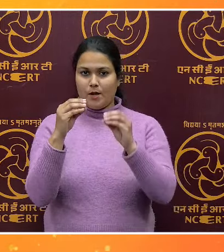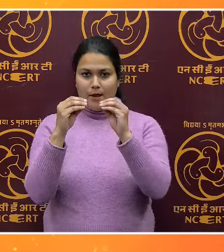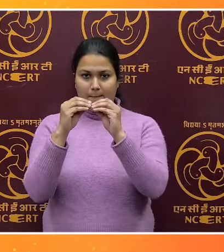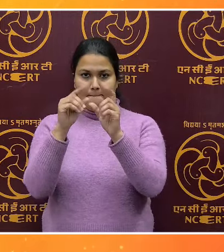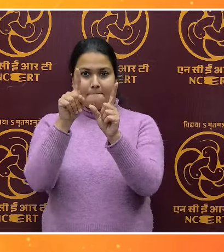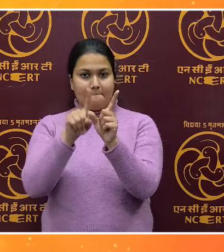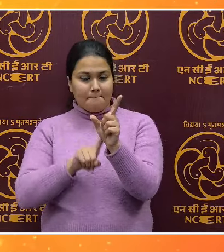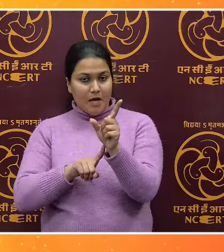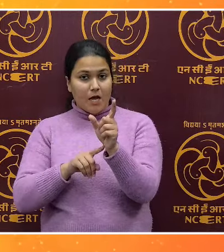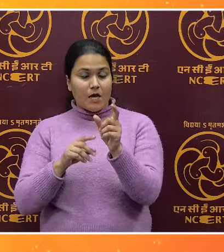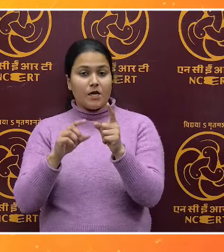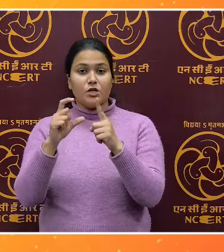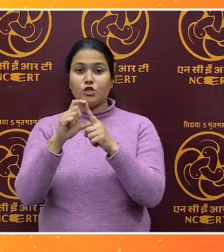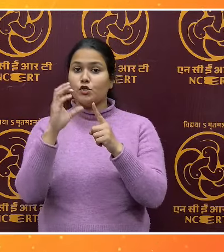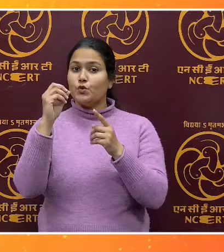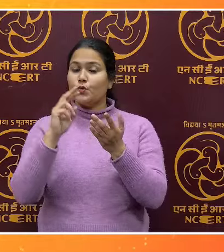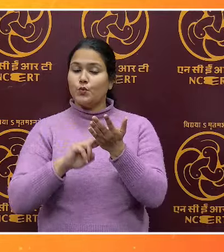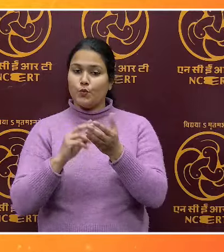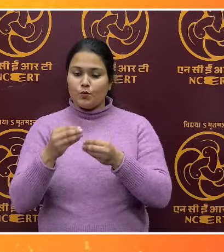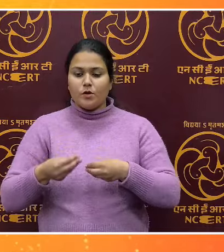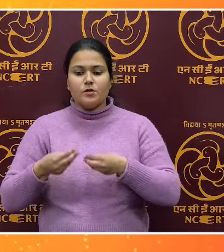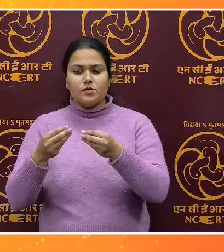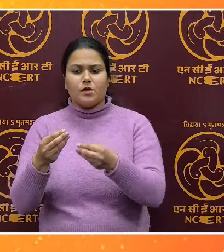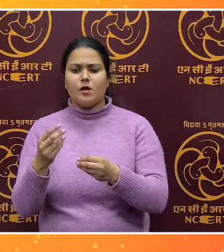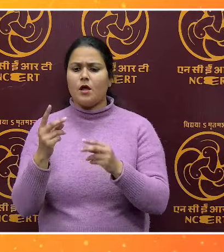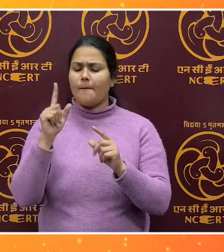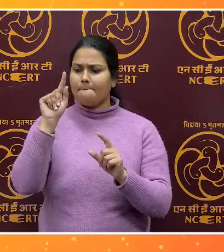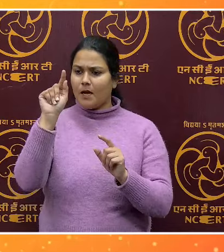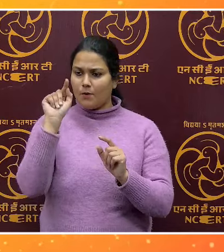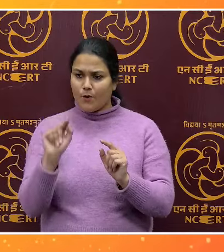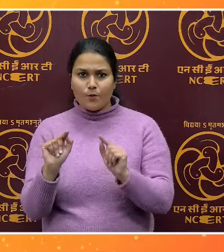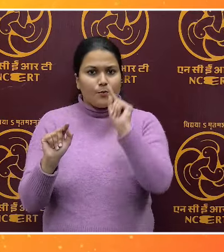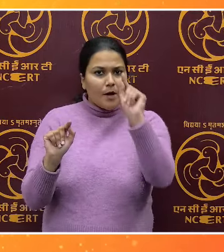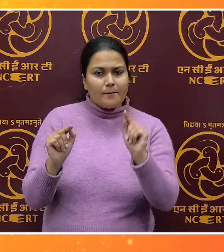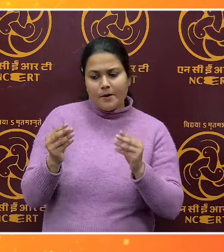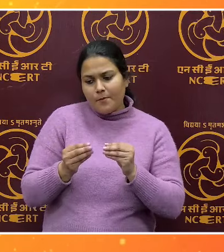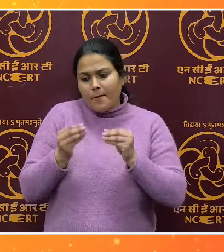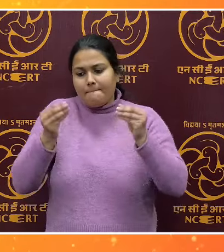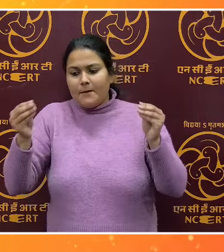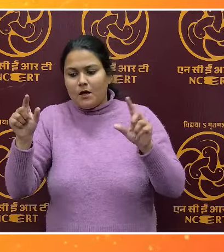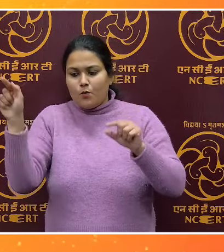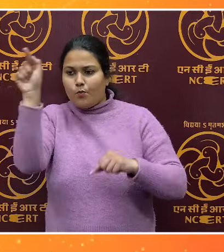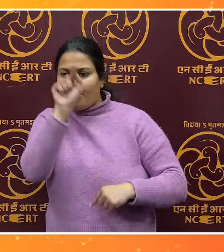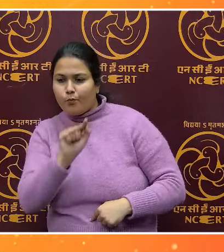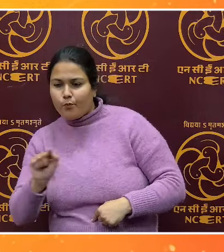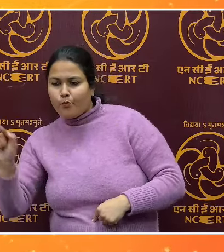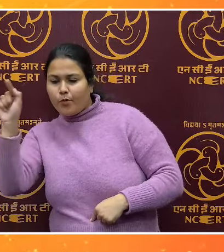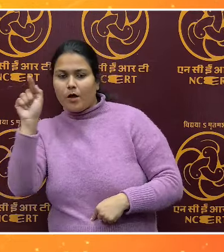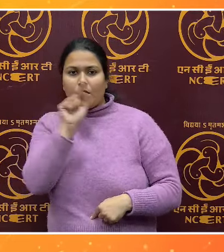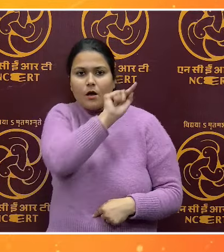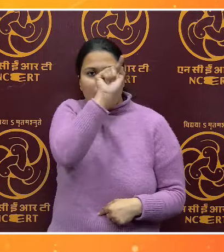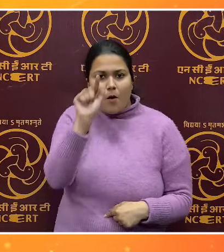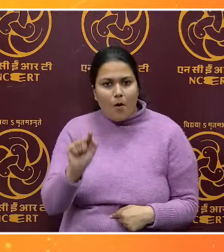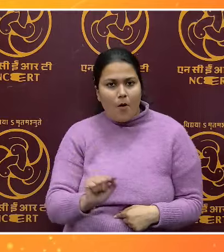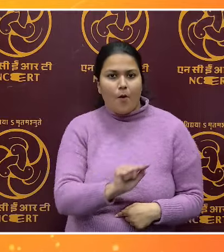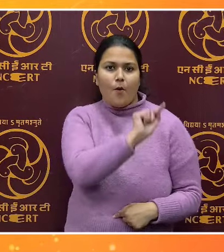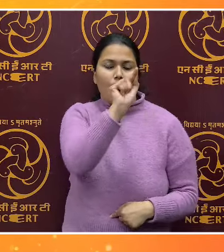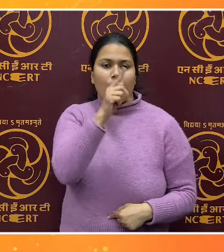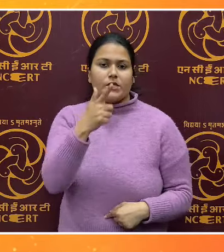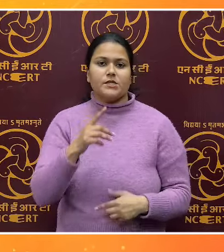single ligand will donate electrons from the 2 sides to the metal. That is why bidentate. Bi means